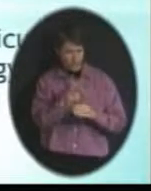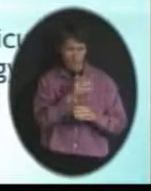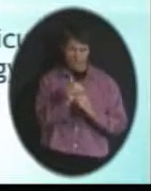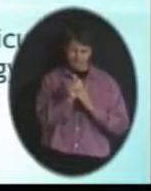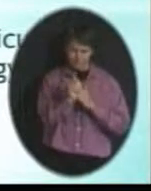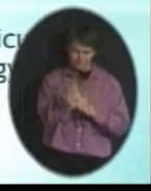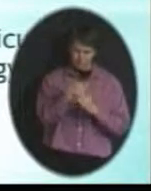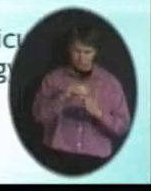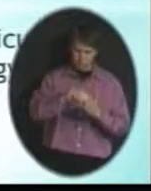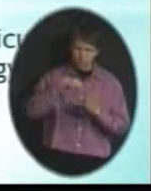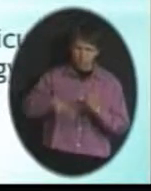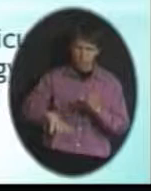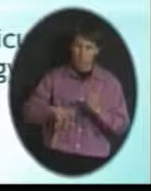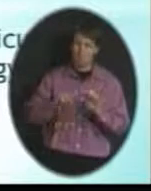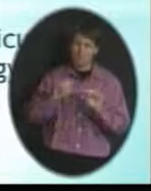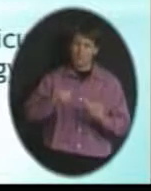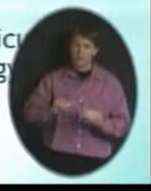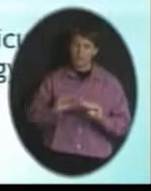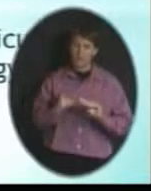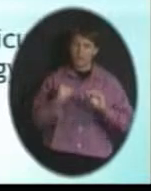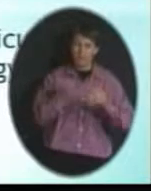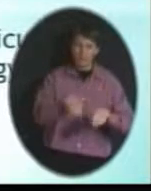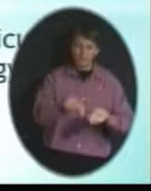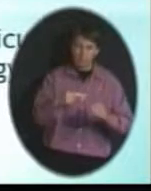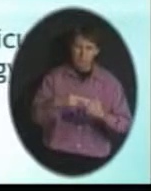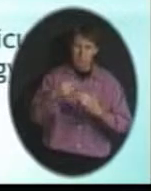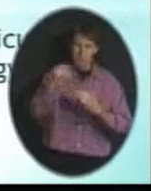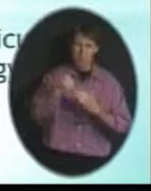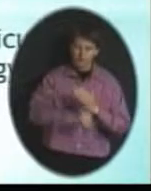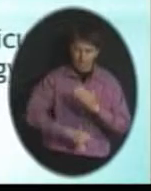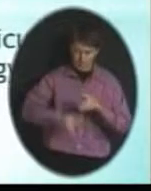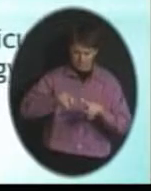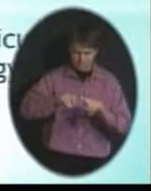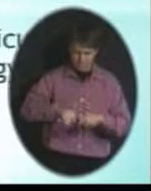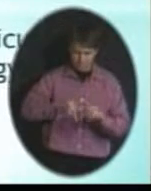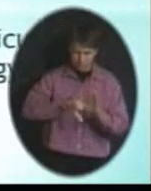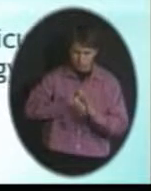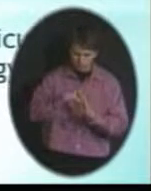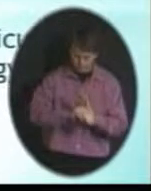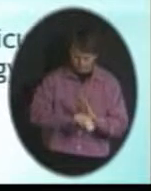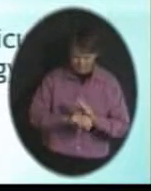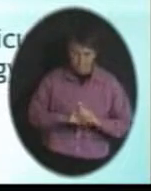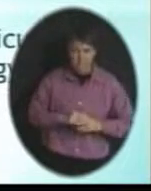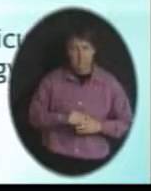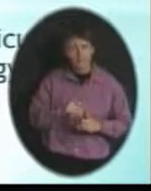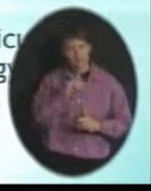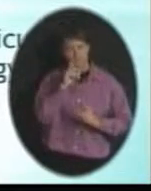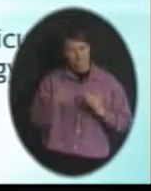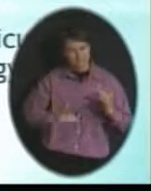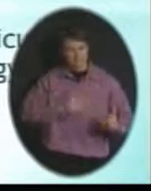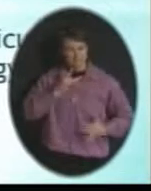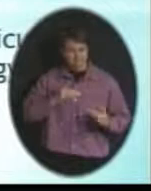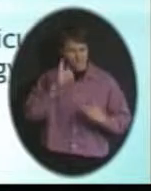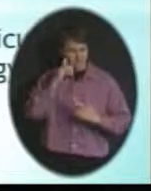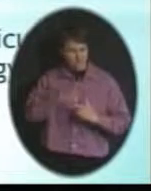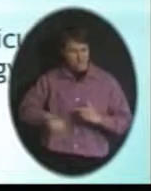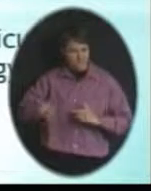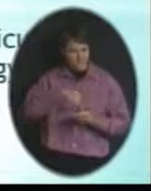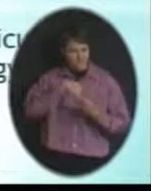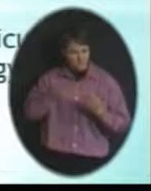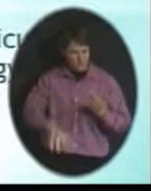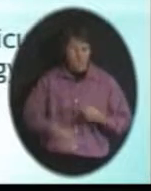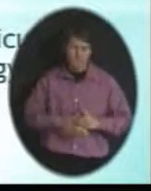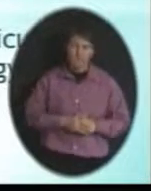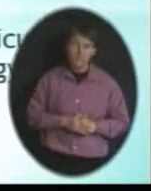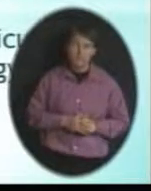students to implement a project-based curriculum. Very exciting for our students. We